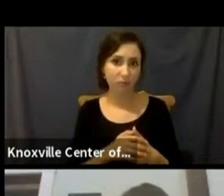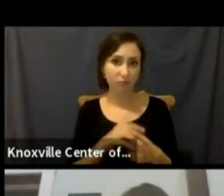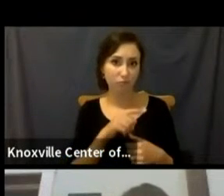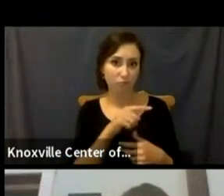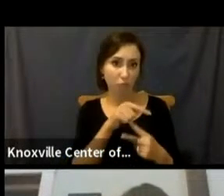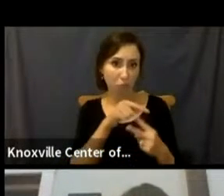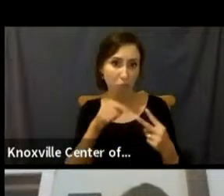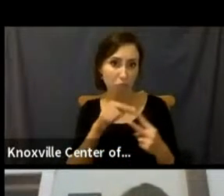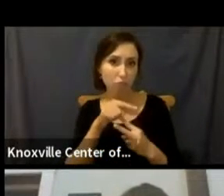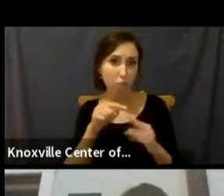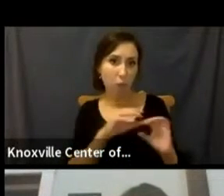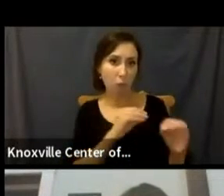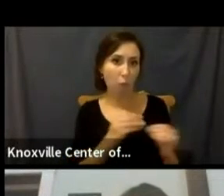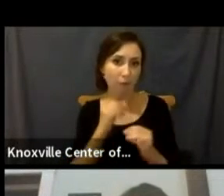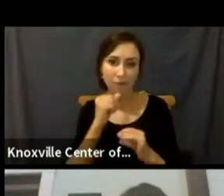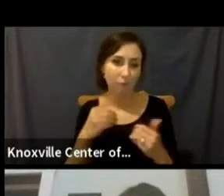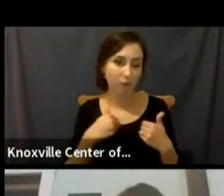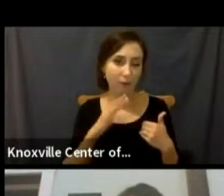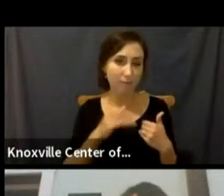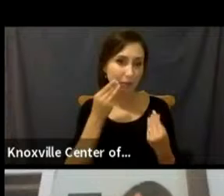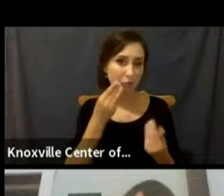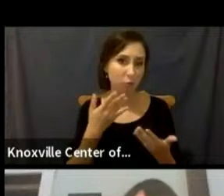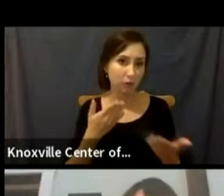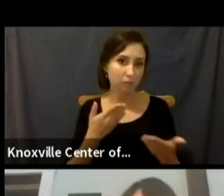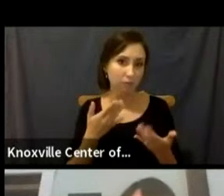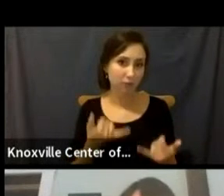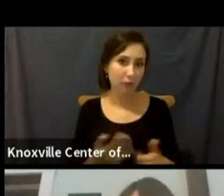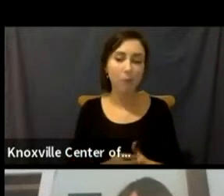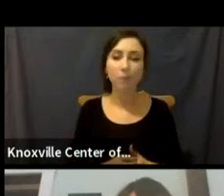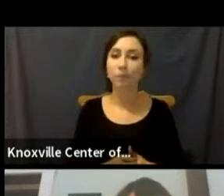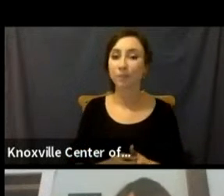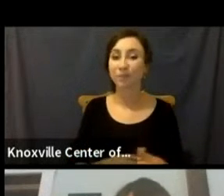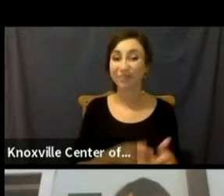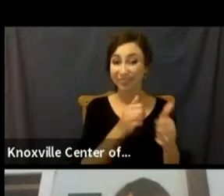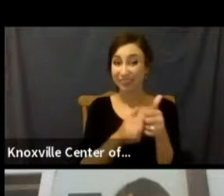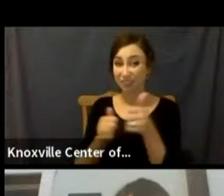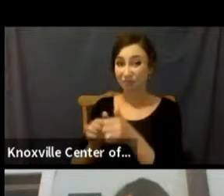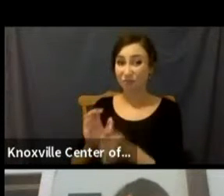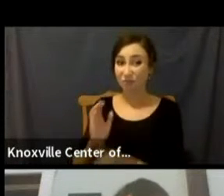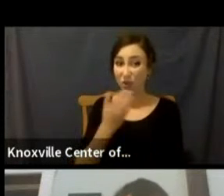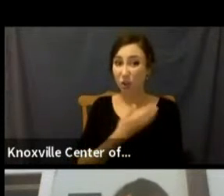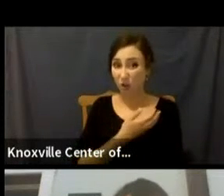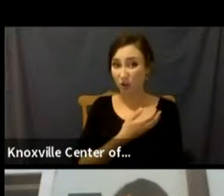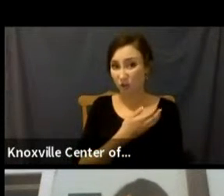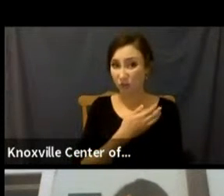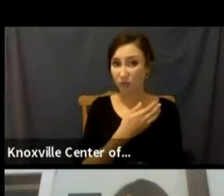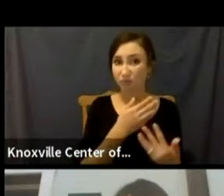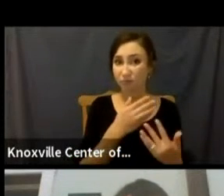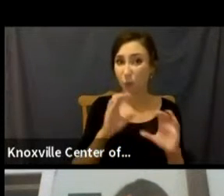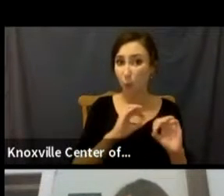don't have that right in front of me. I mean, each of our respective professional organizations can